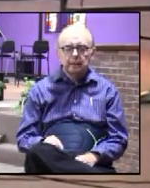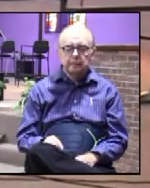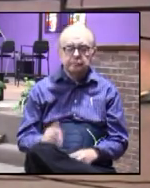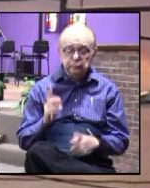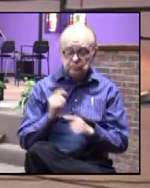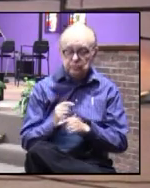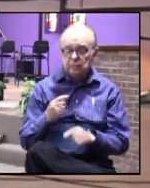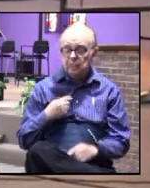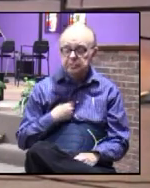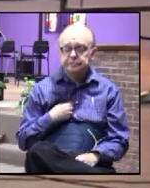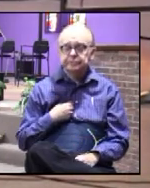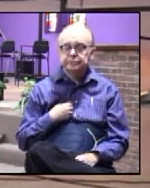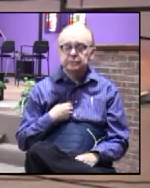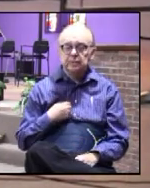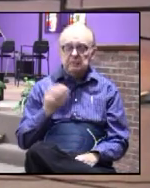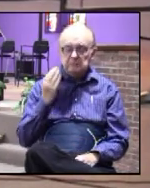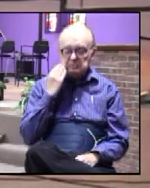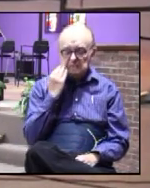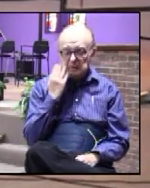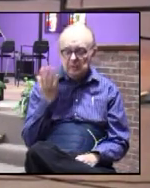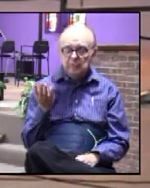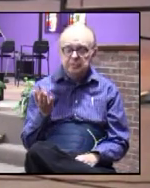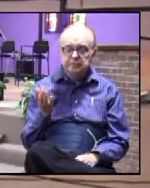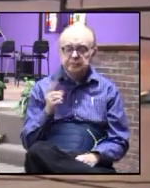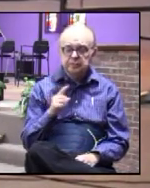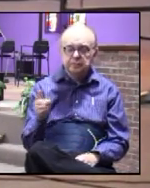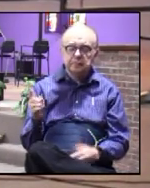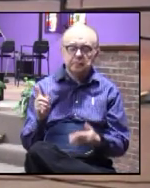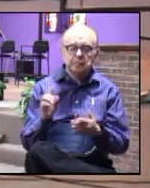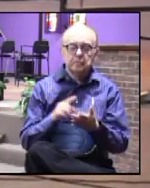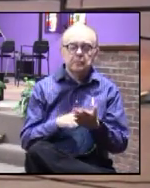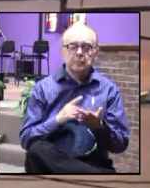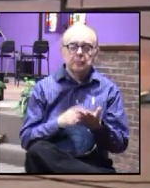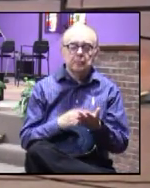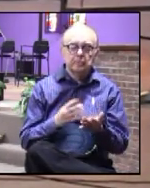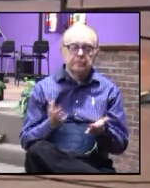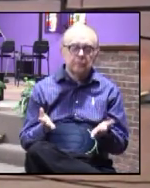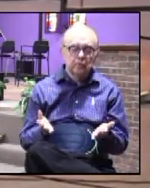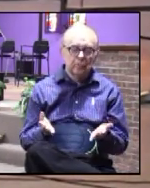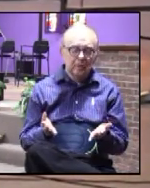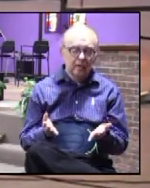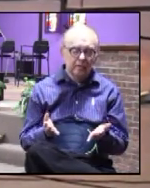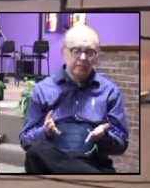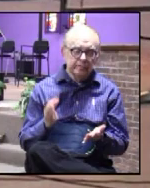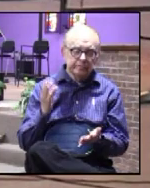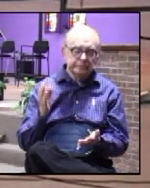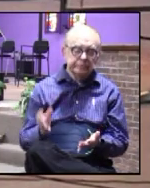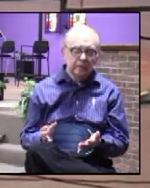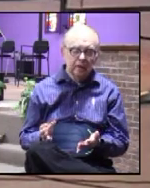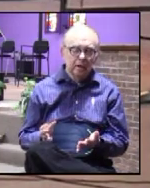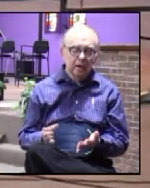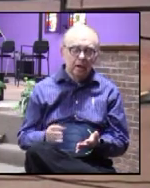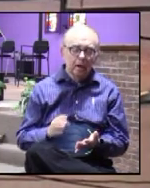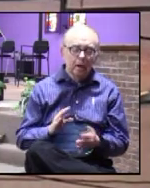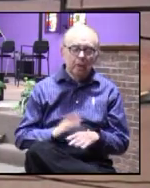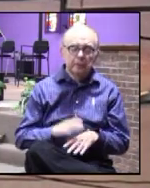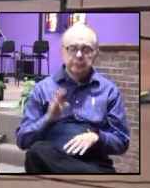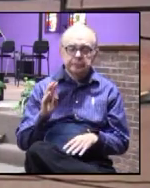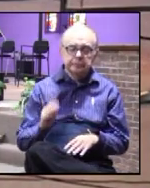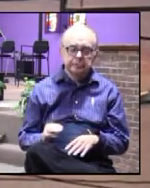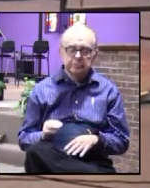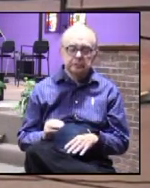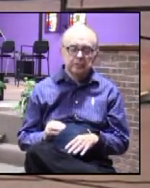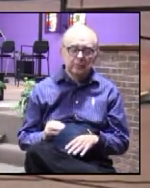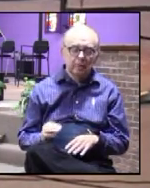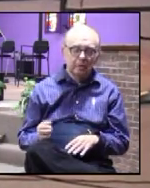Trust me. I know. There are sometimes pastors on Monday morning, that is the